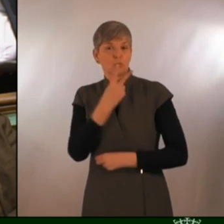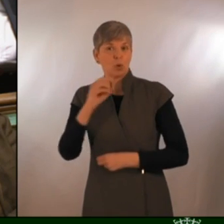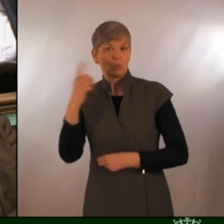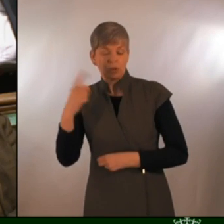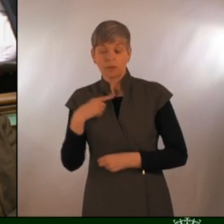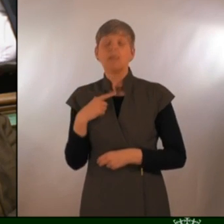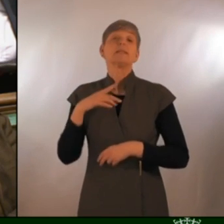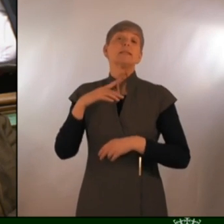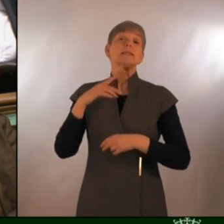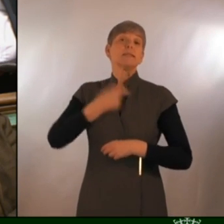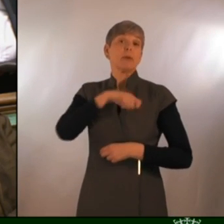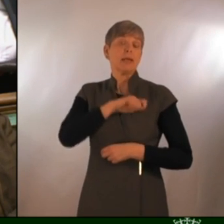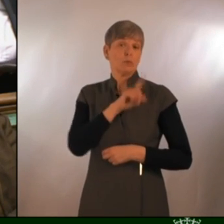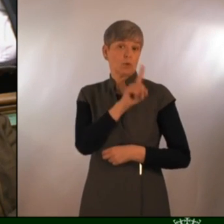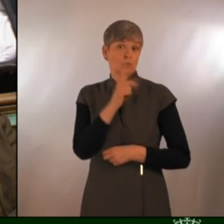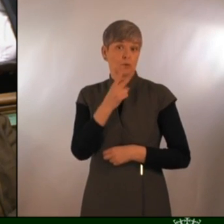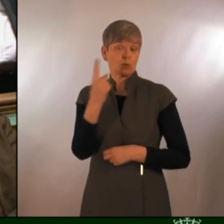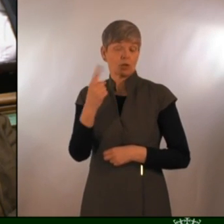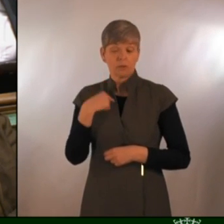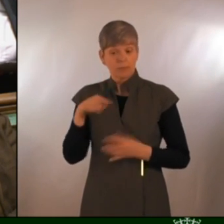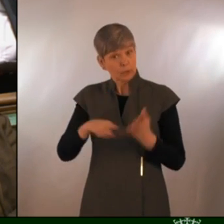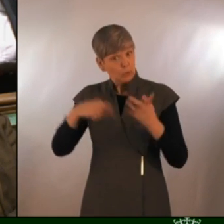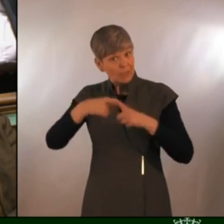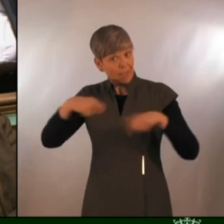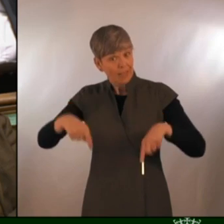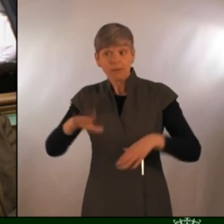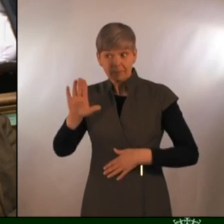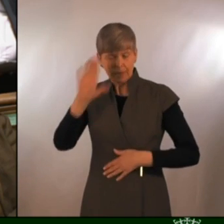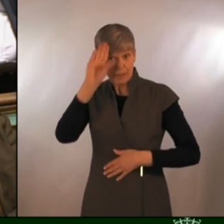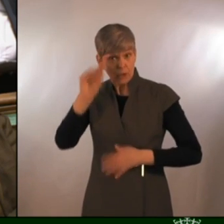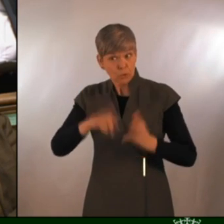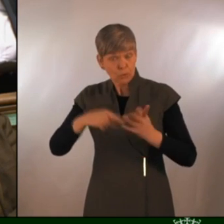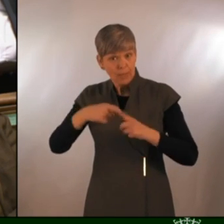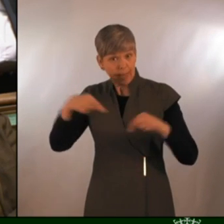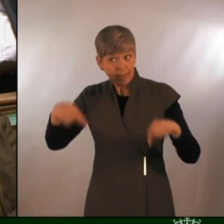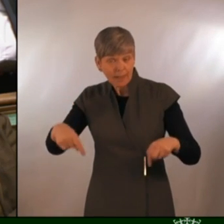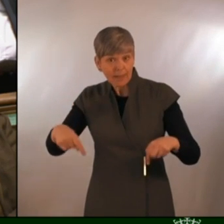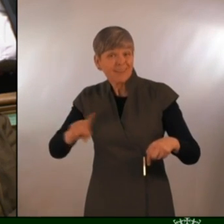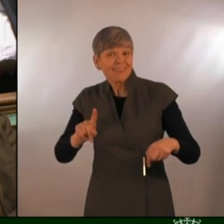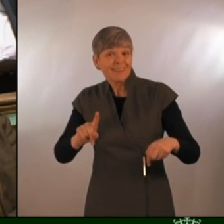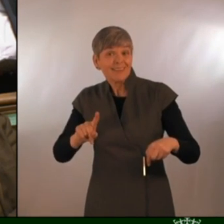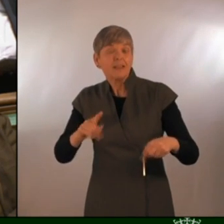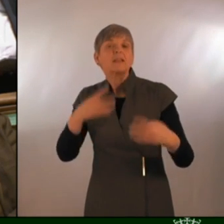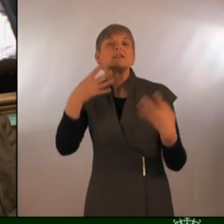£121. Whereas in the UK, Prime Minister, it's a meagre